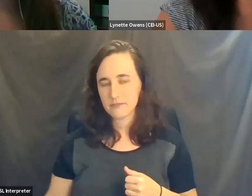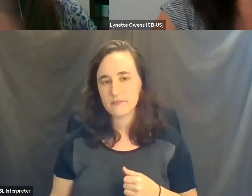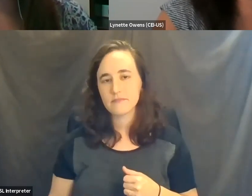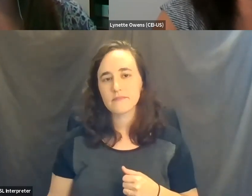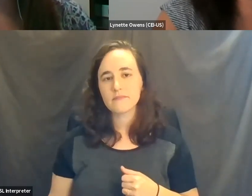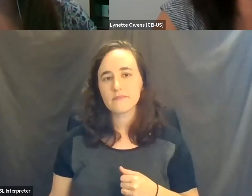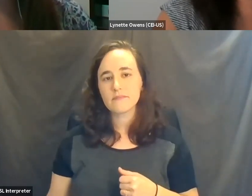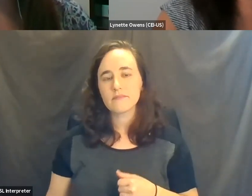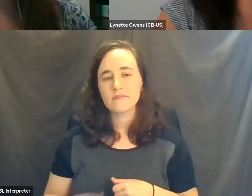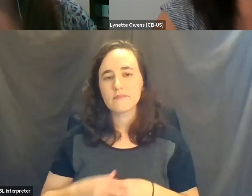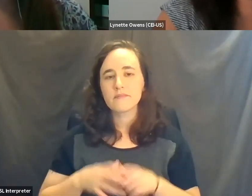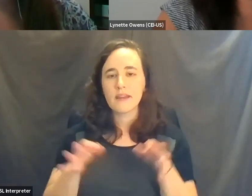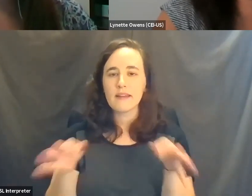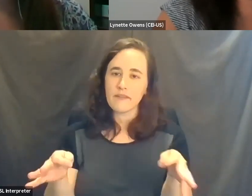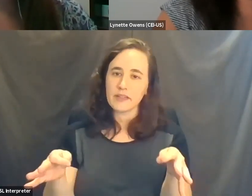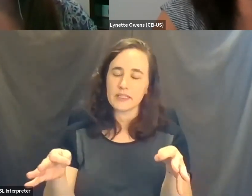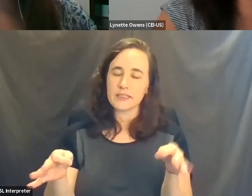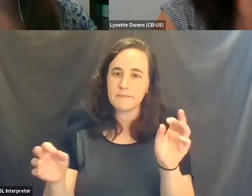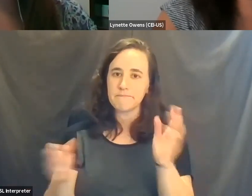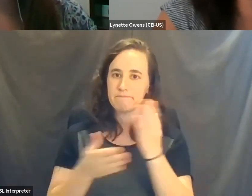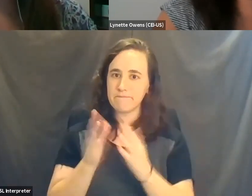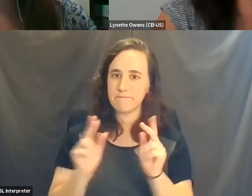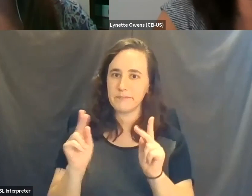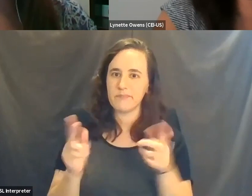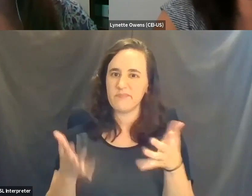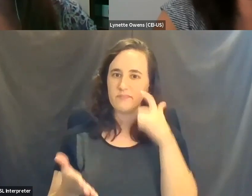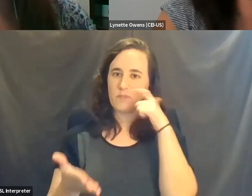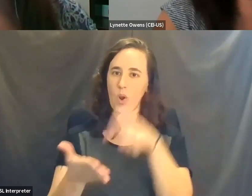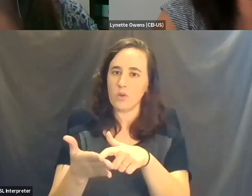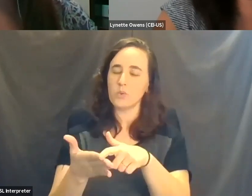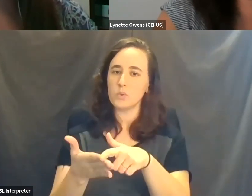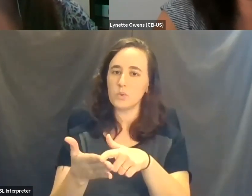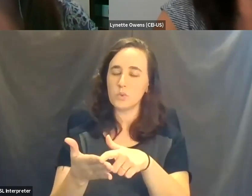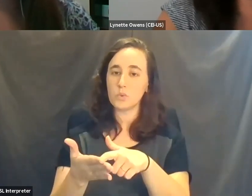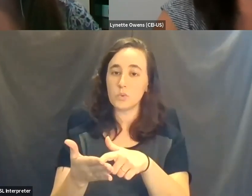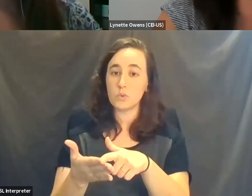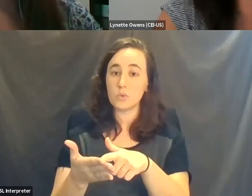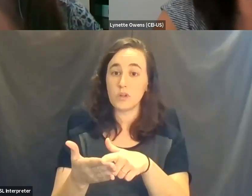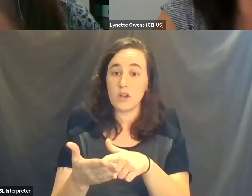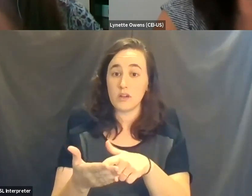there's certainly an acknowledgement that everyone needs to pare down. Like,